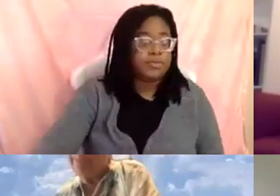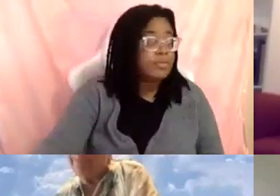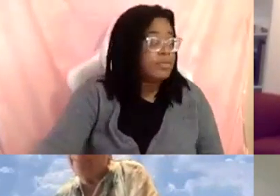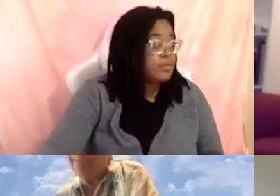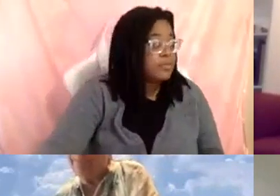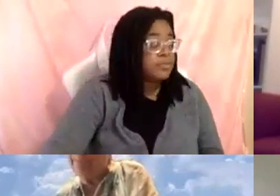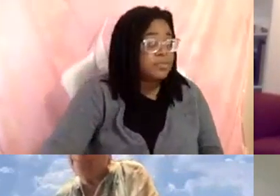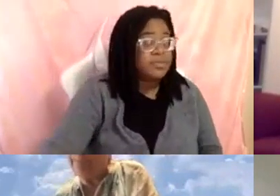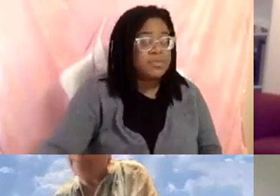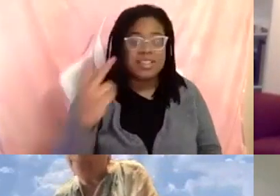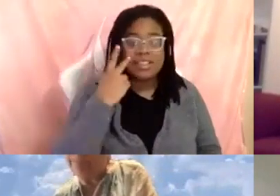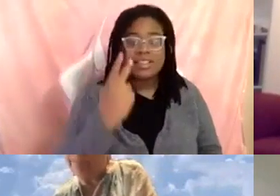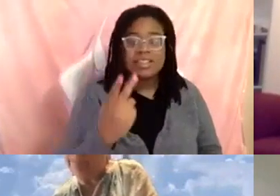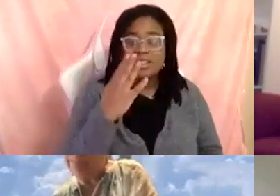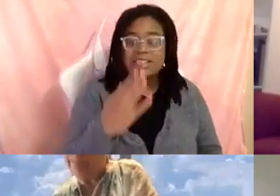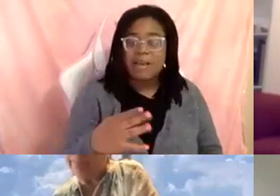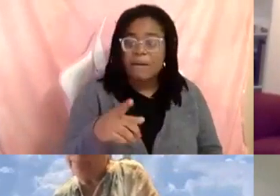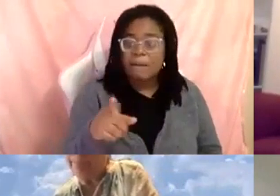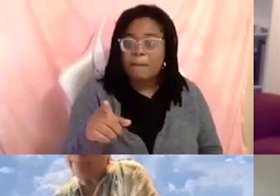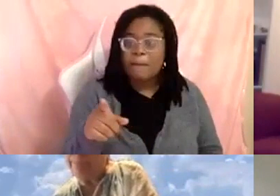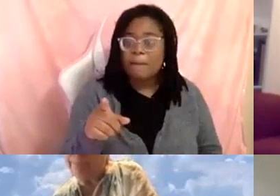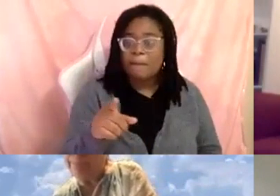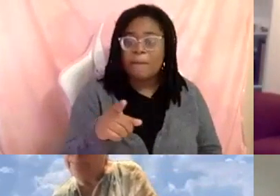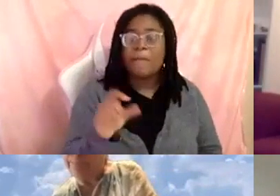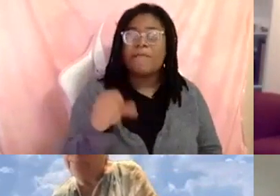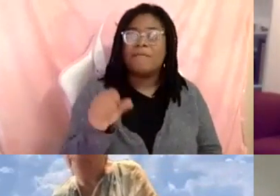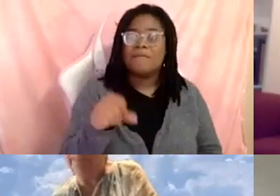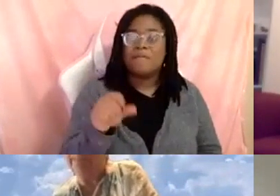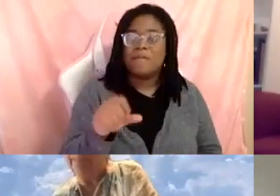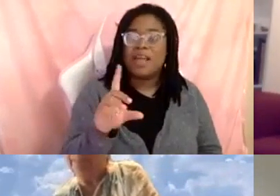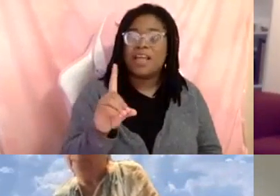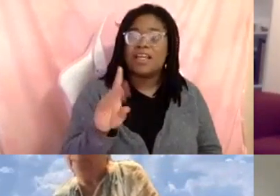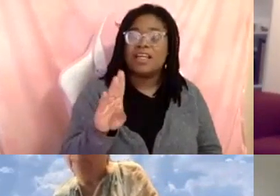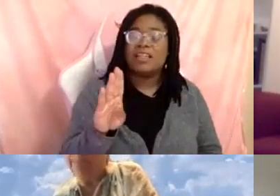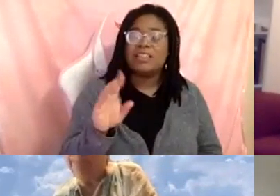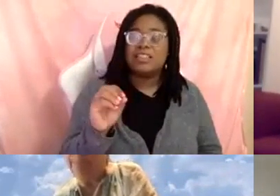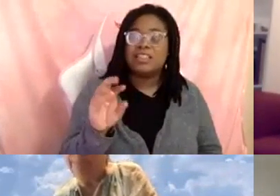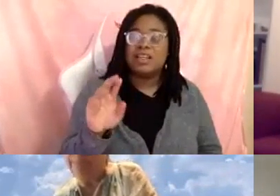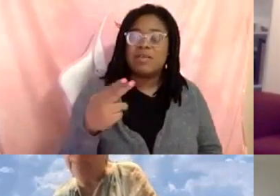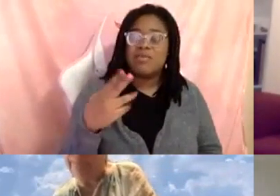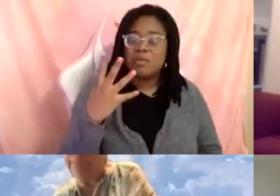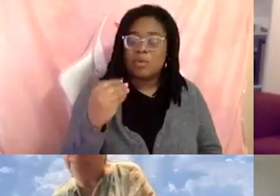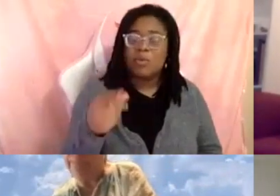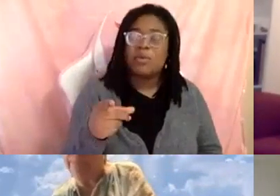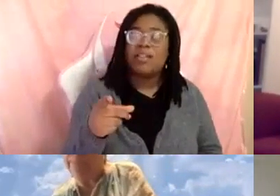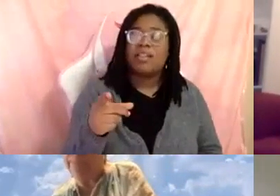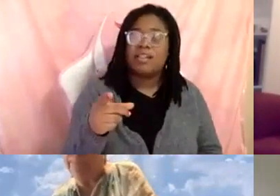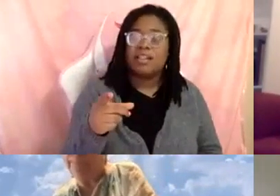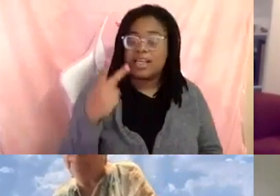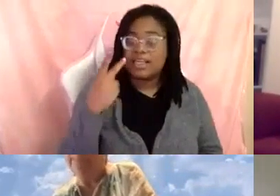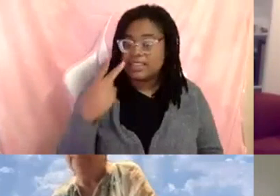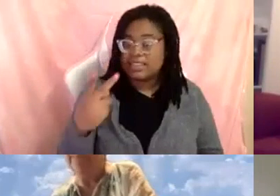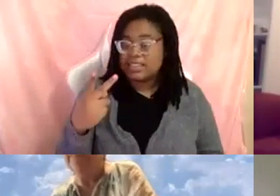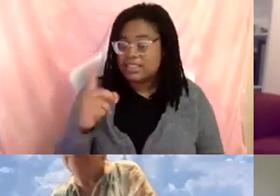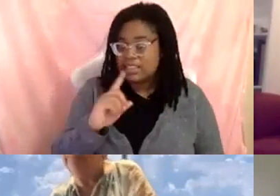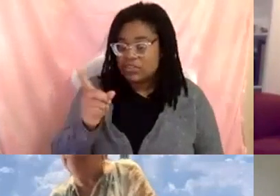I think I see some coming through. Yes, Deborah Erickson, beautiful. I see